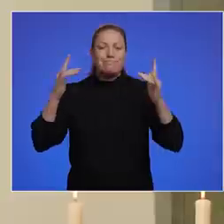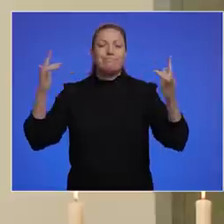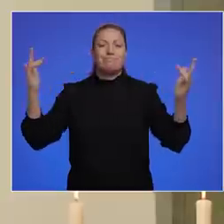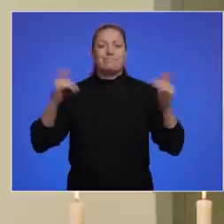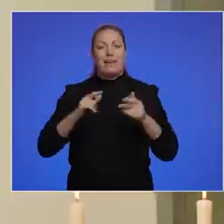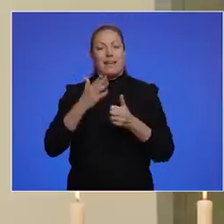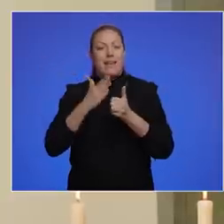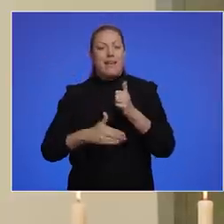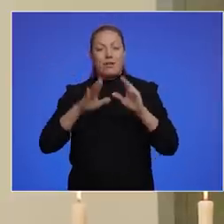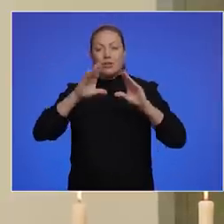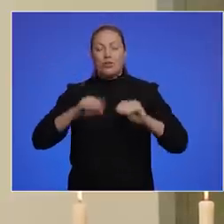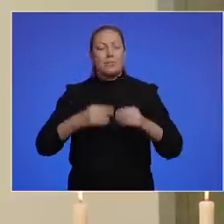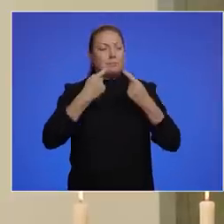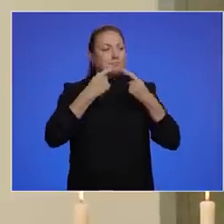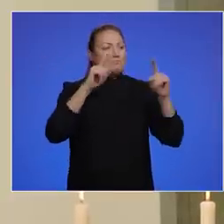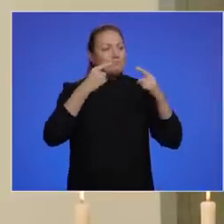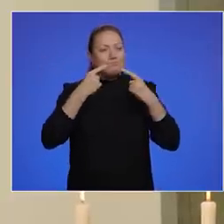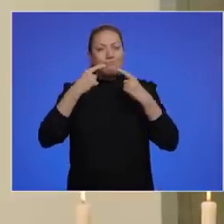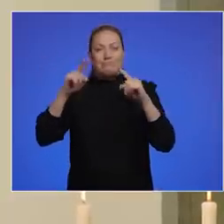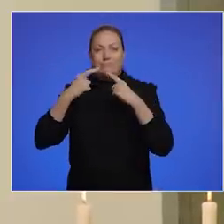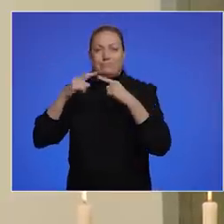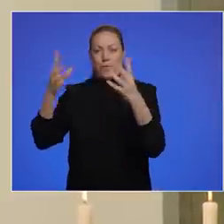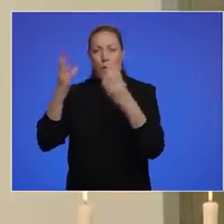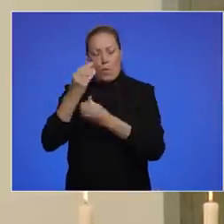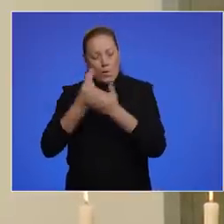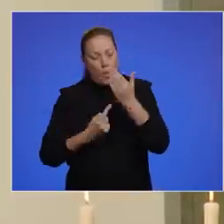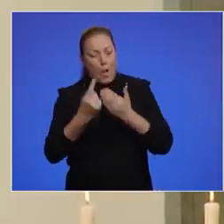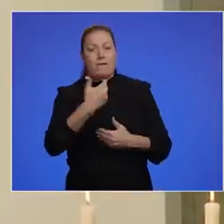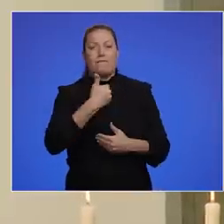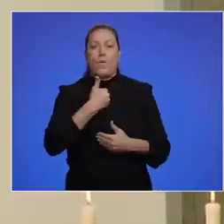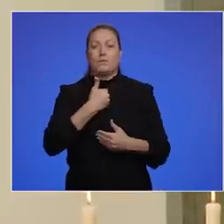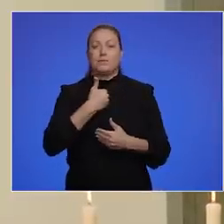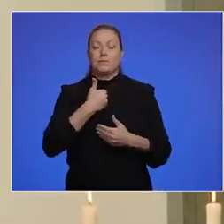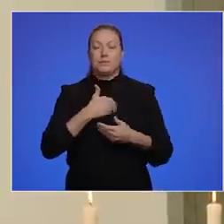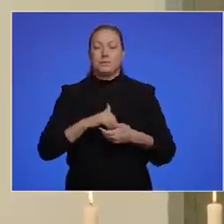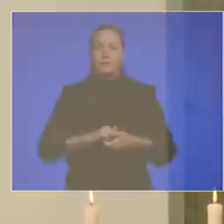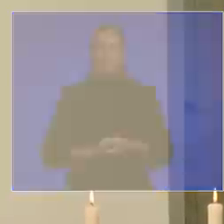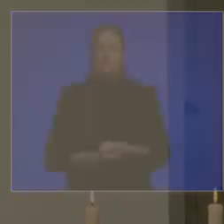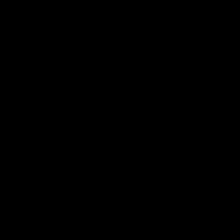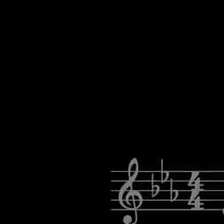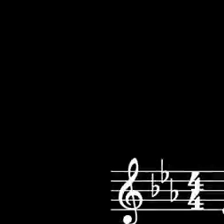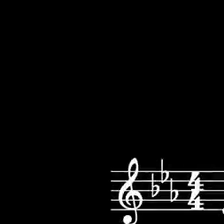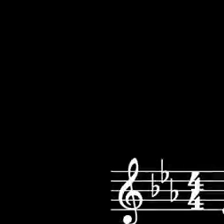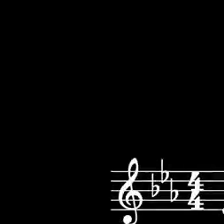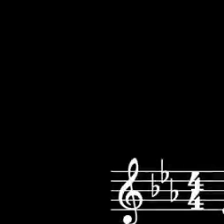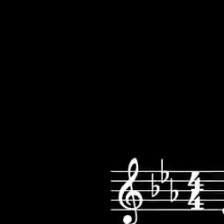Cherubim too and seraphim Who never cease to cry out each day As with one voice they acclaim